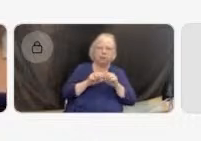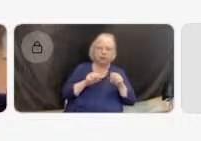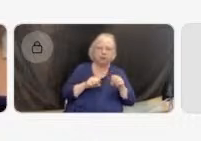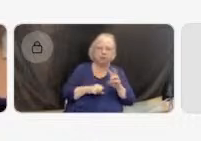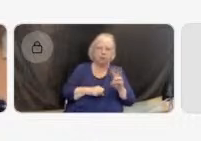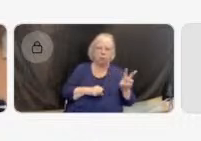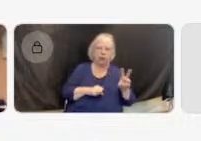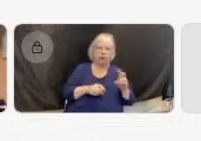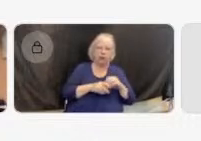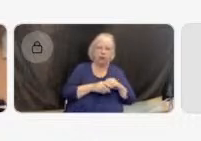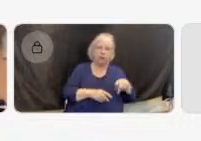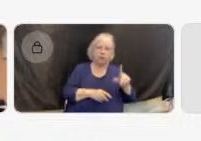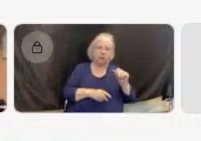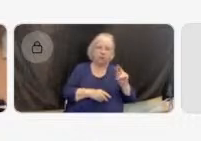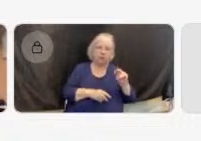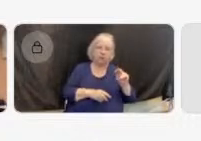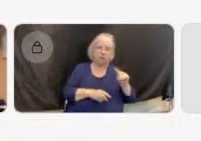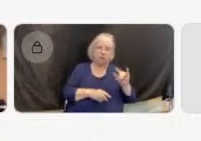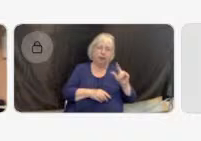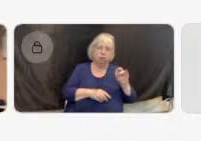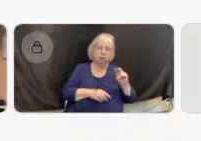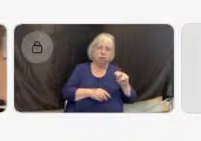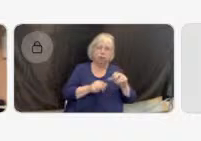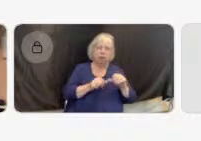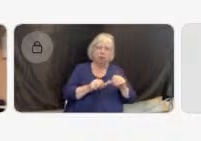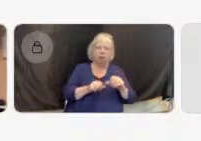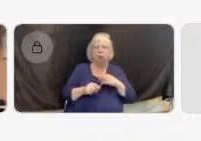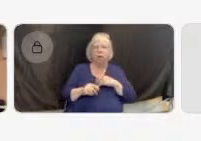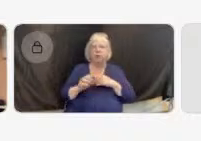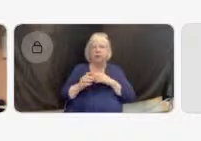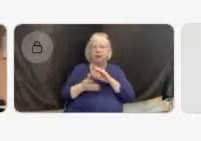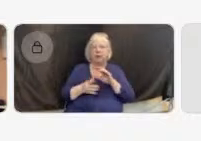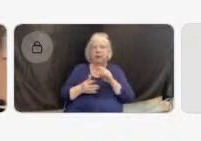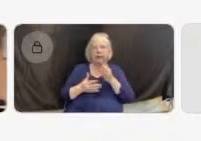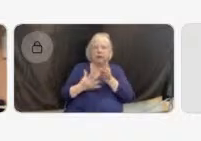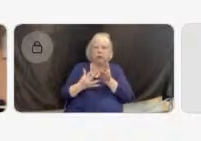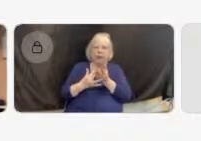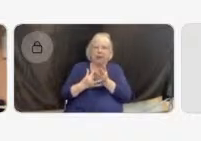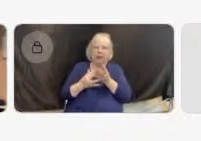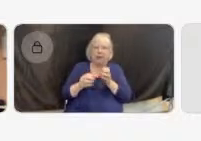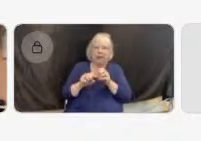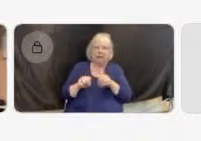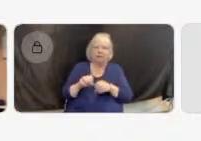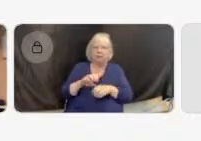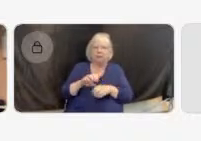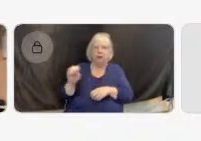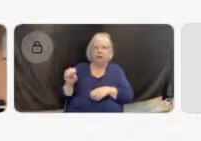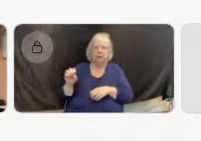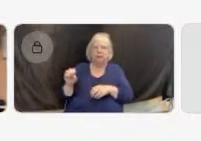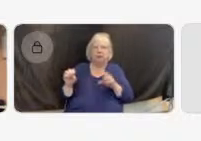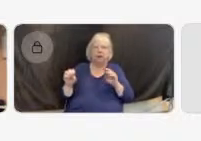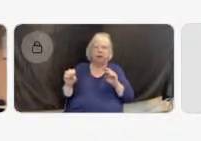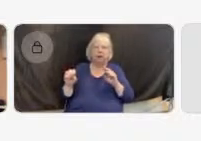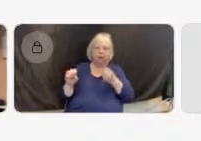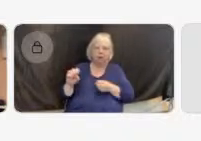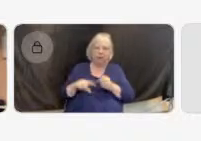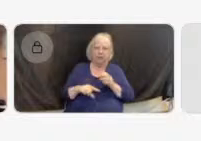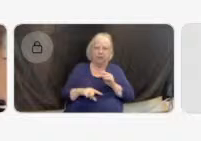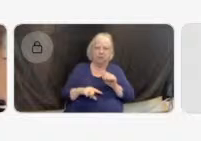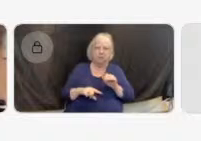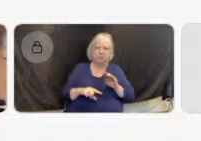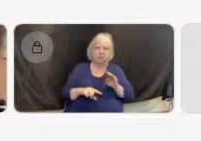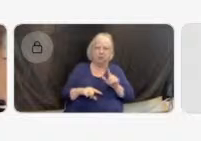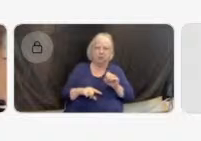in Plantation Acres. We have the intermediate system to the east, and then we have the Mableville system to the south. We're